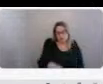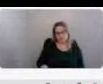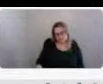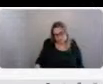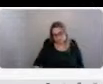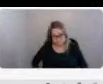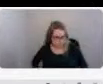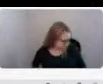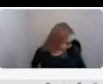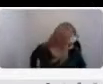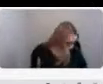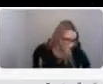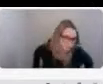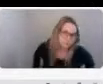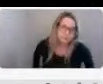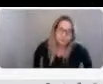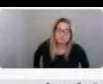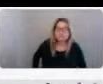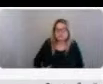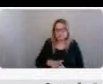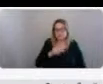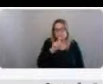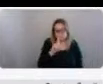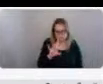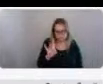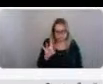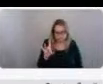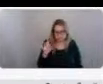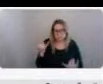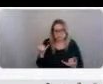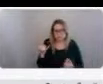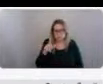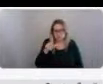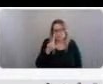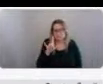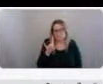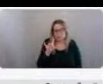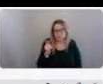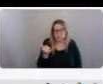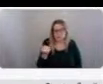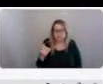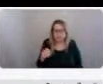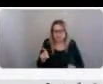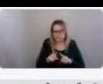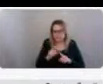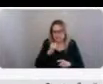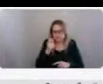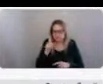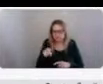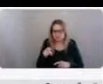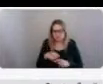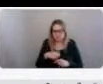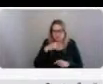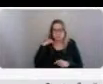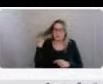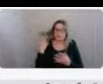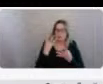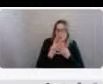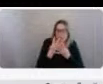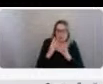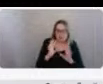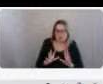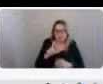centuries-long communities of lda present ld8 and also i don't think you should be counting prisoners as